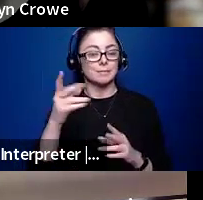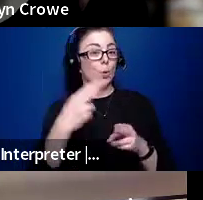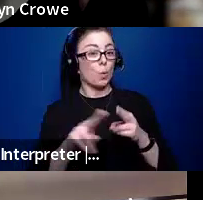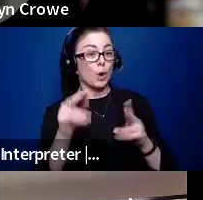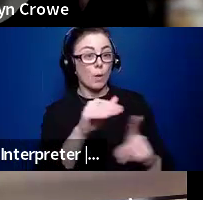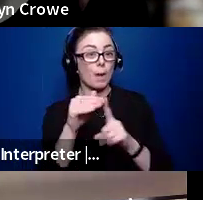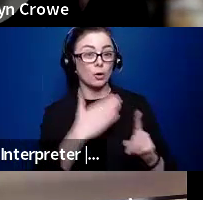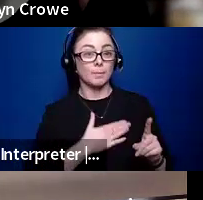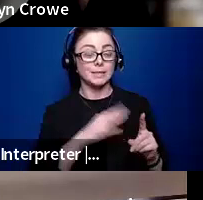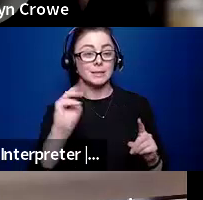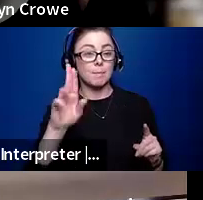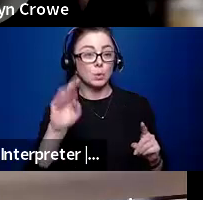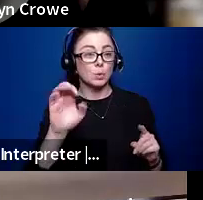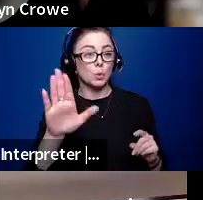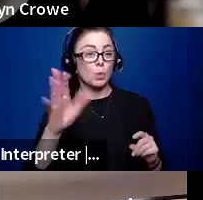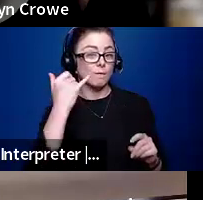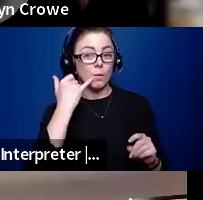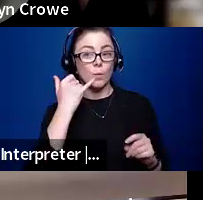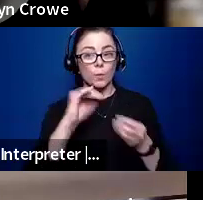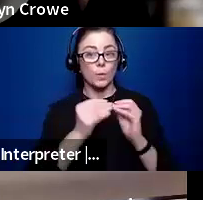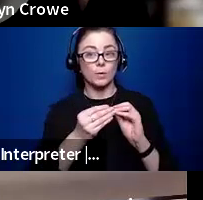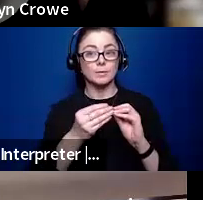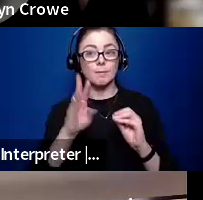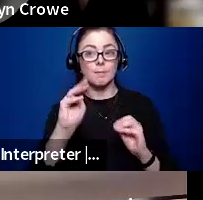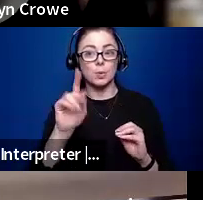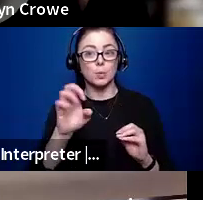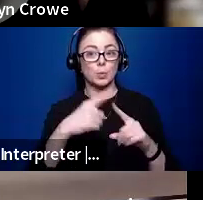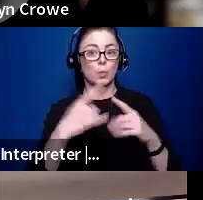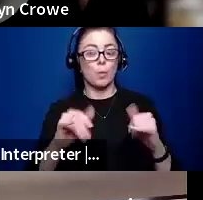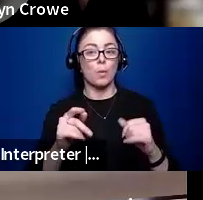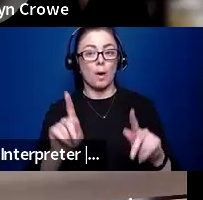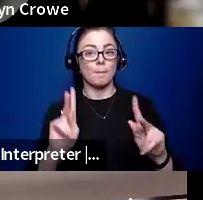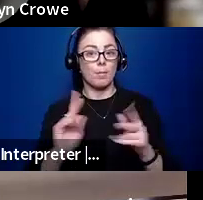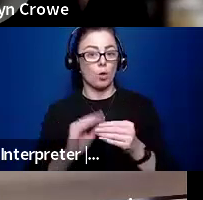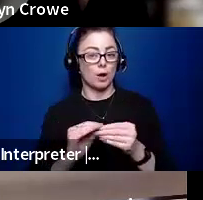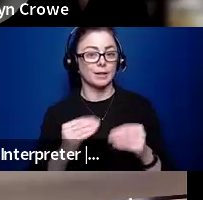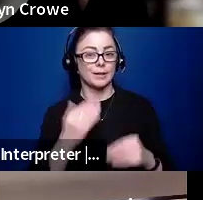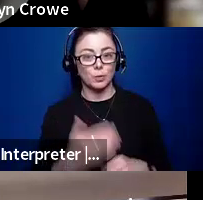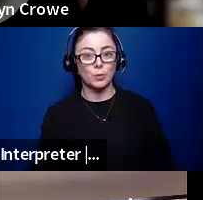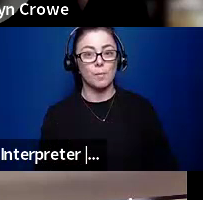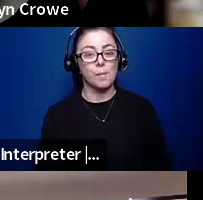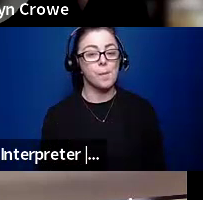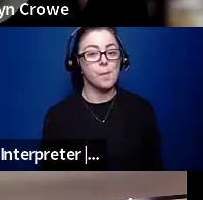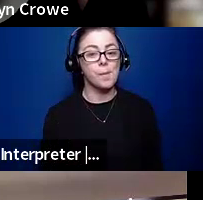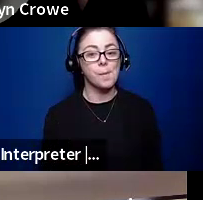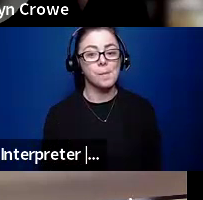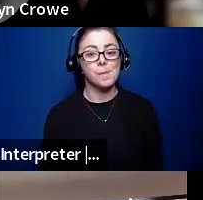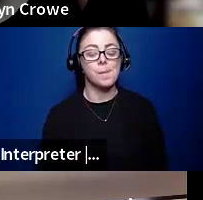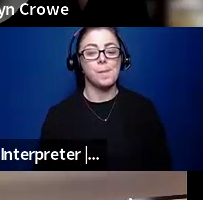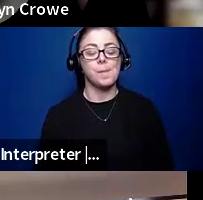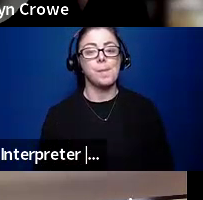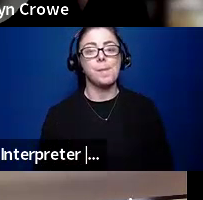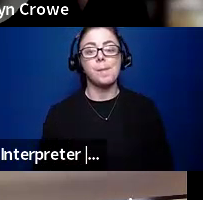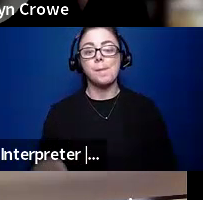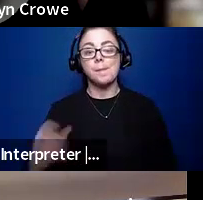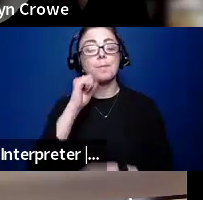reminder to please mute your lines while while our speakers are talking. Thank you. The lack of supports is